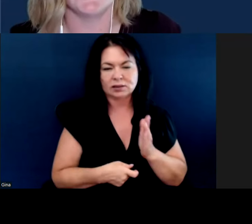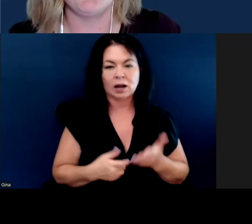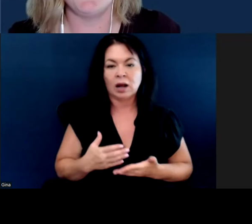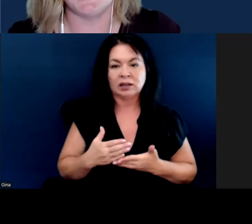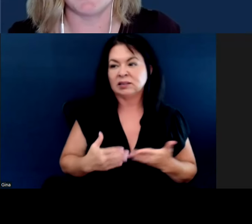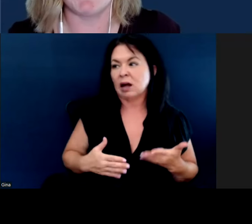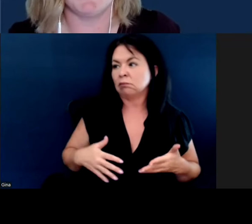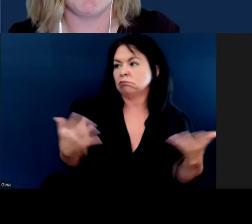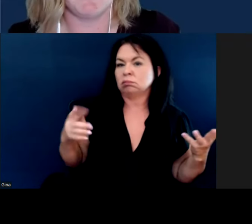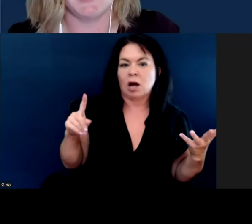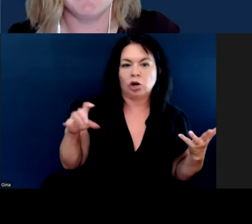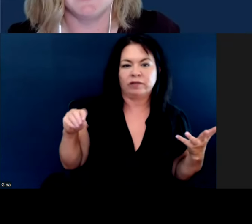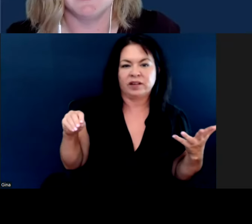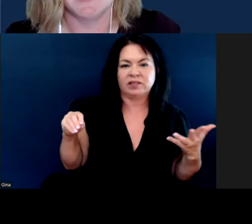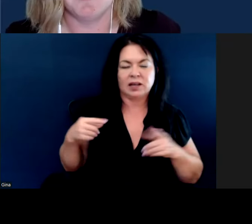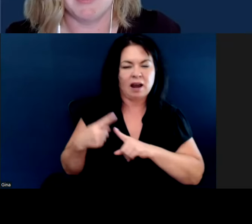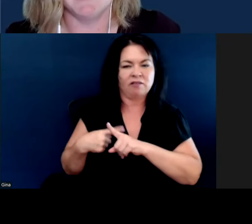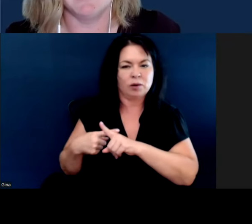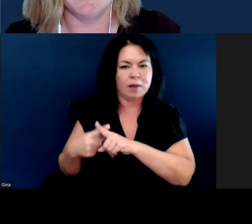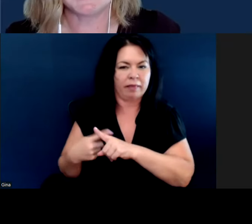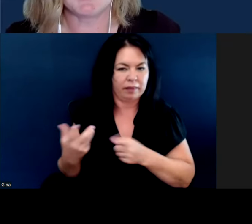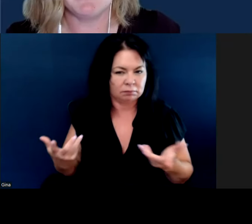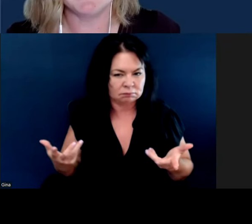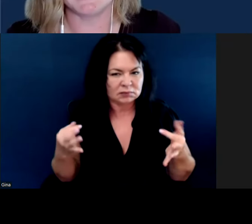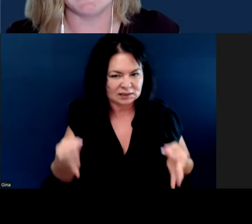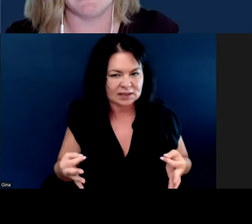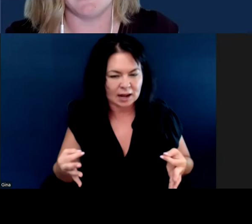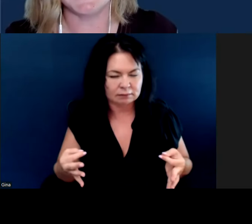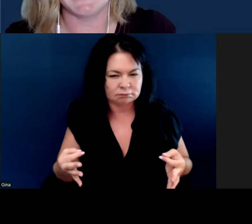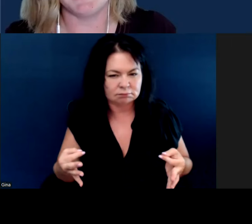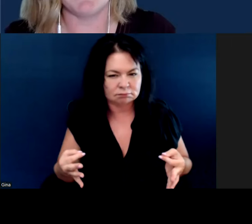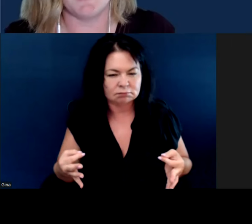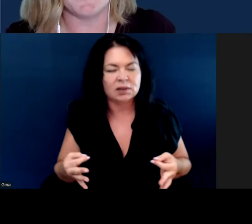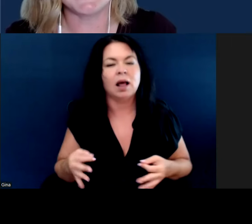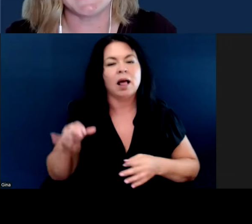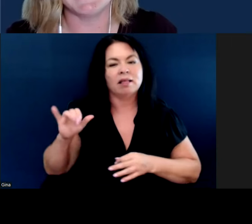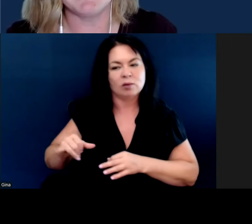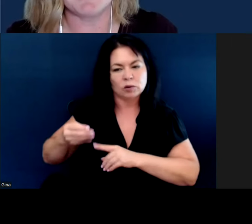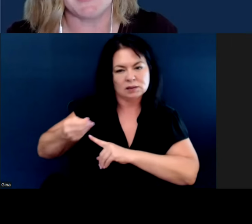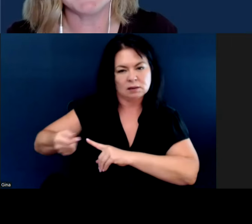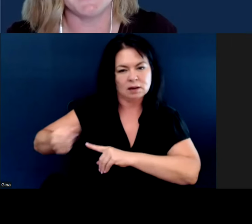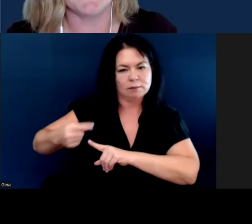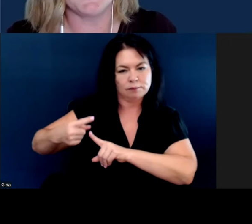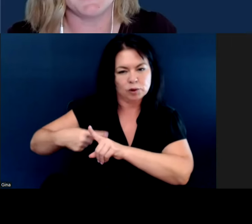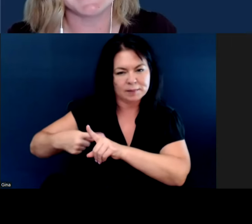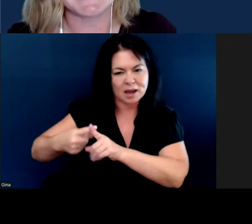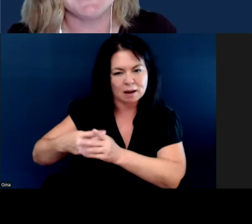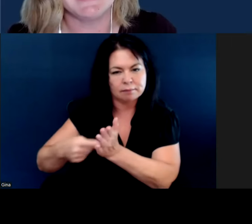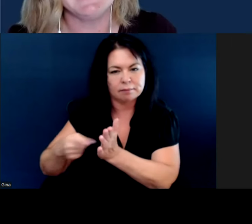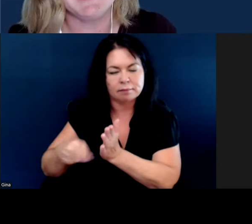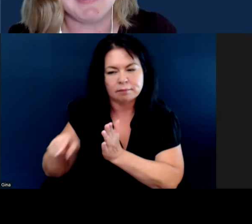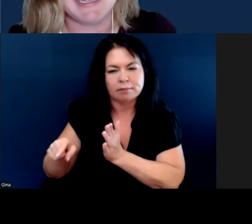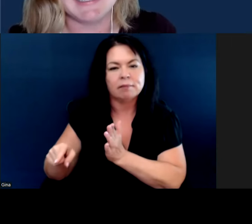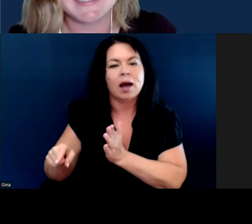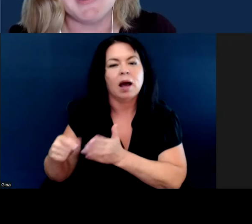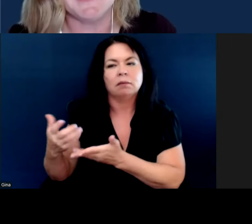maybe $150 per month premium, but those premiums are offsetting or not offsetting perhaps other costs